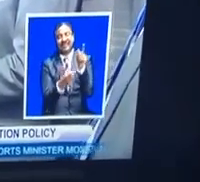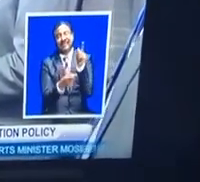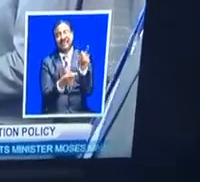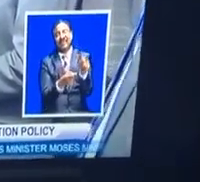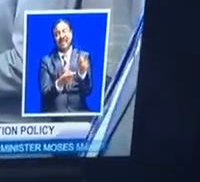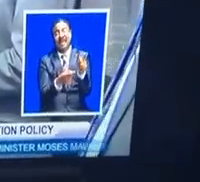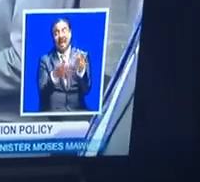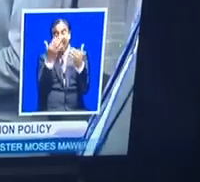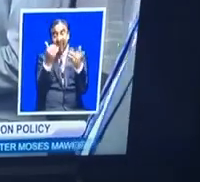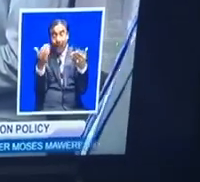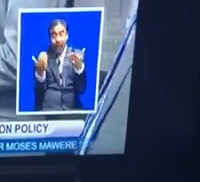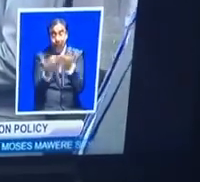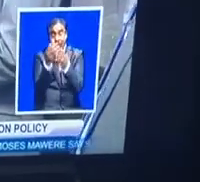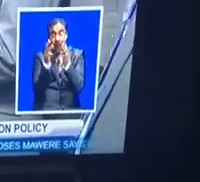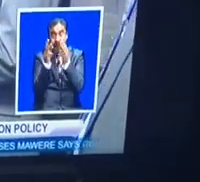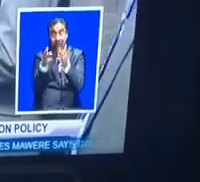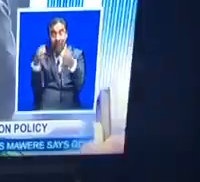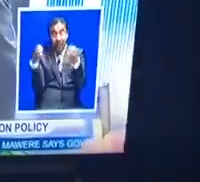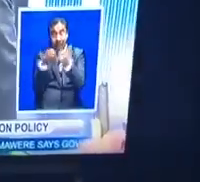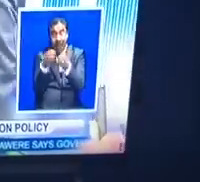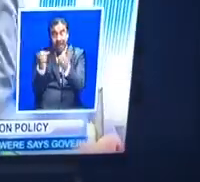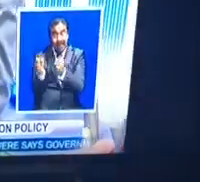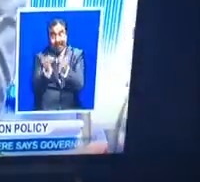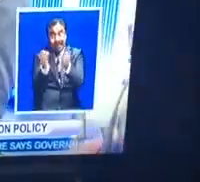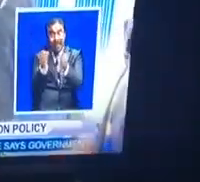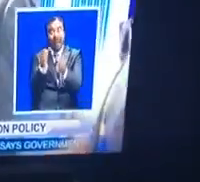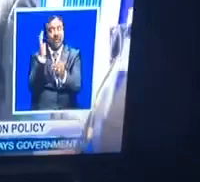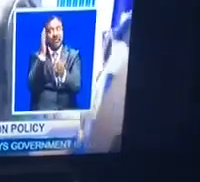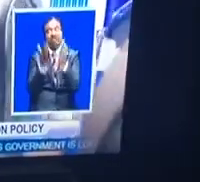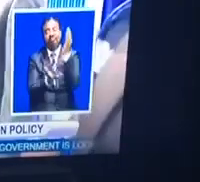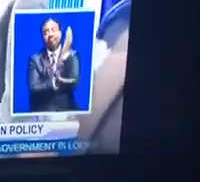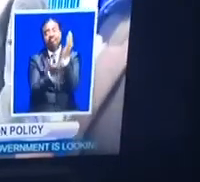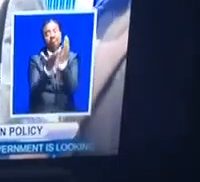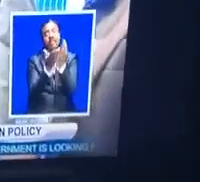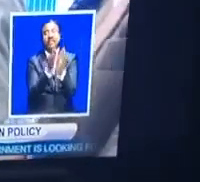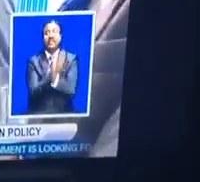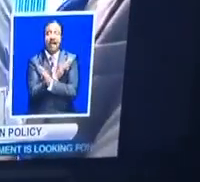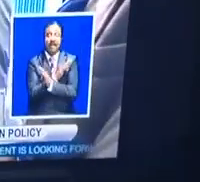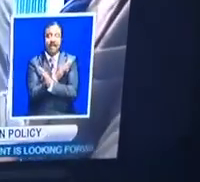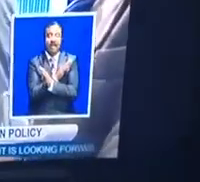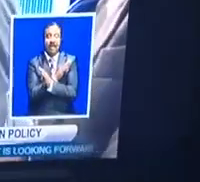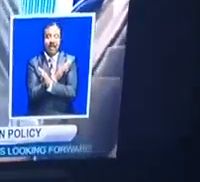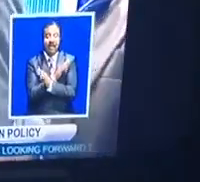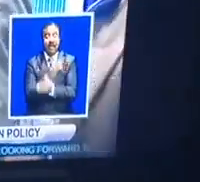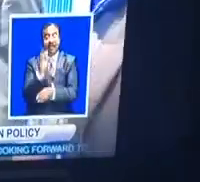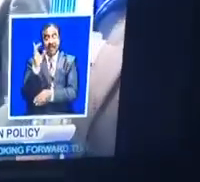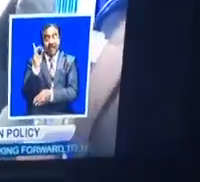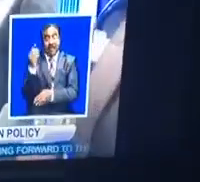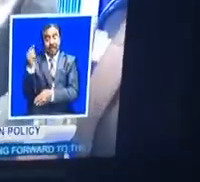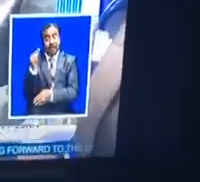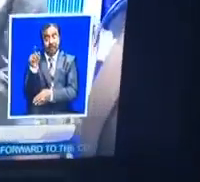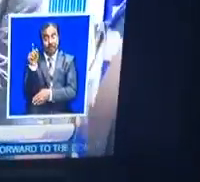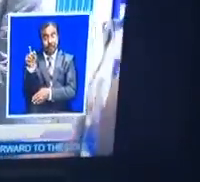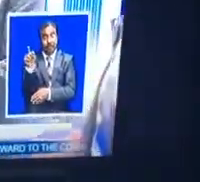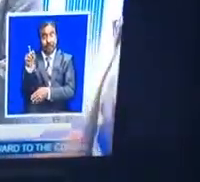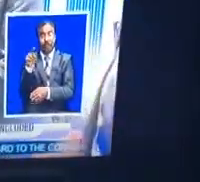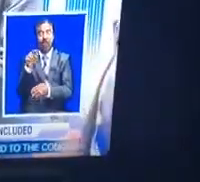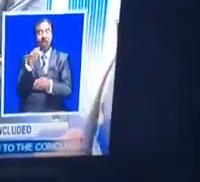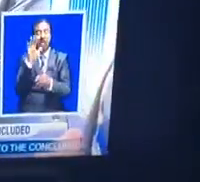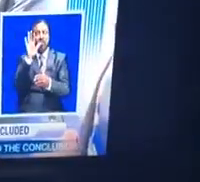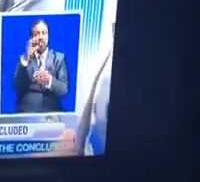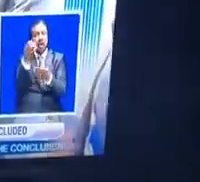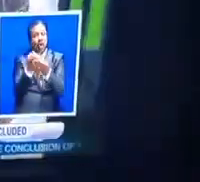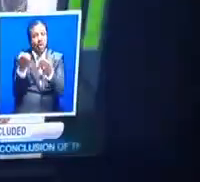will revolutionize banking services in Zambia. Meanwhile, Mr. Mwansa described the new ZNBC's digital broadcasting